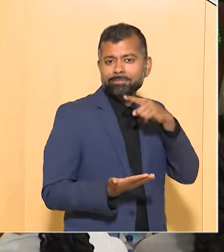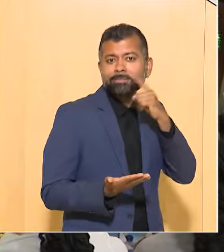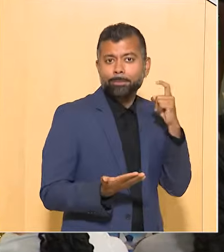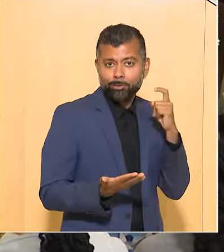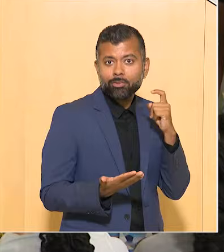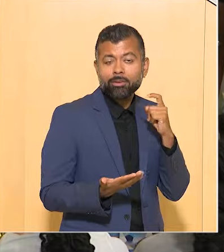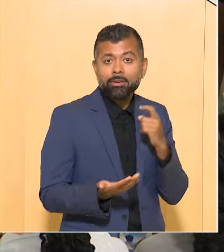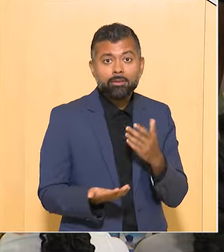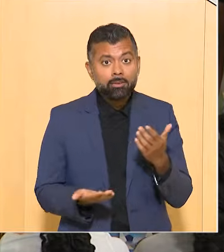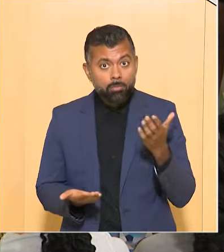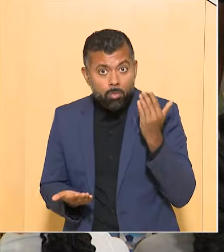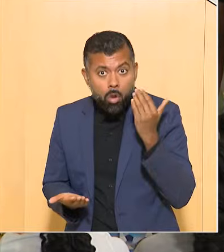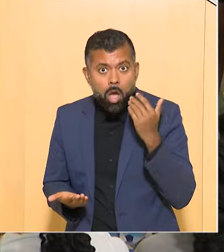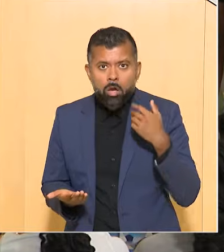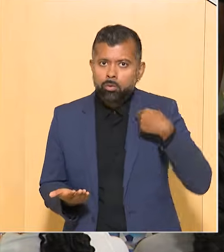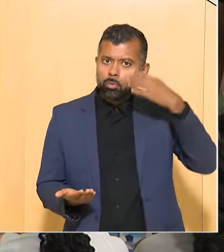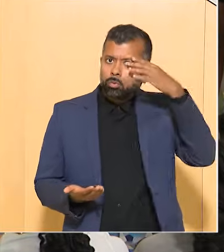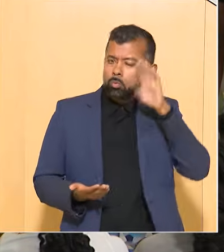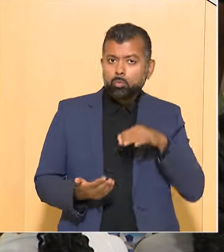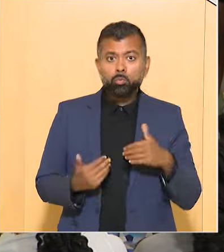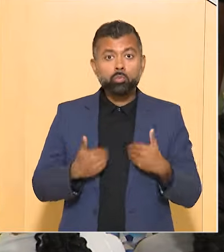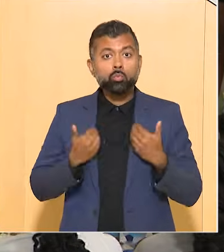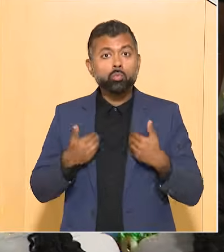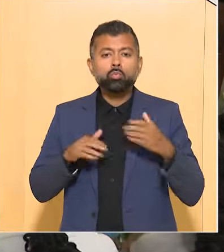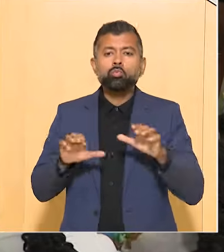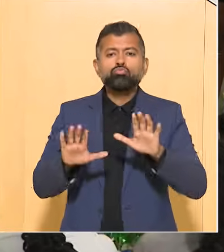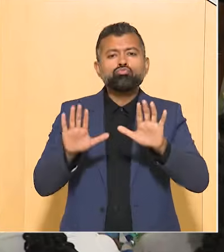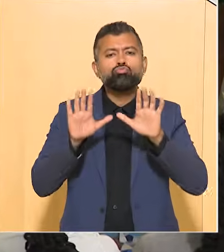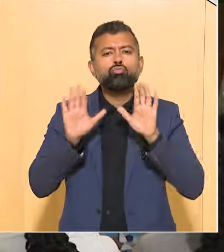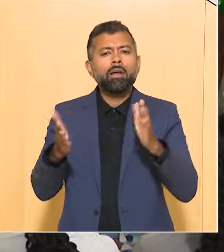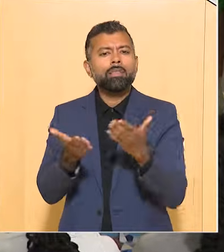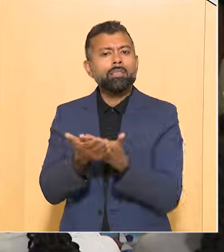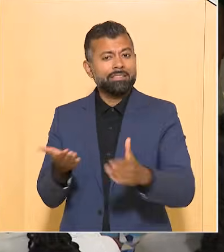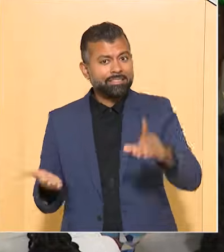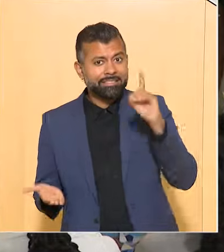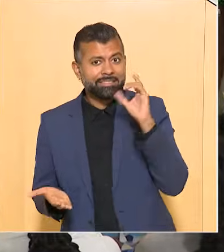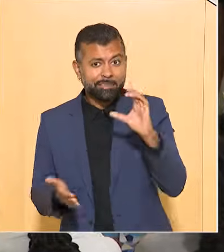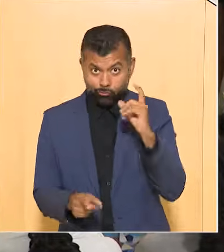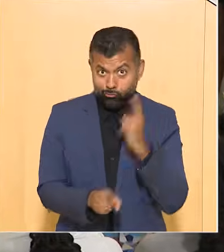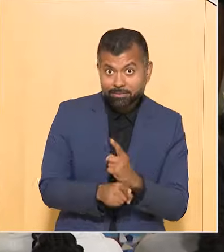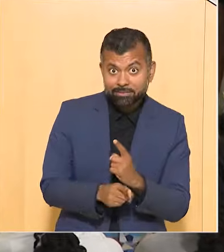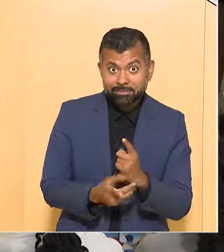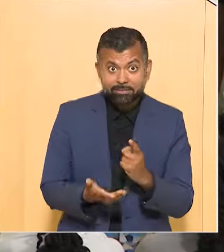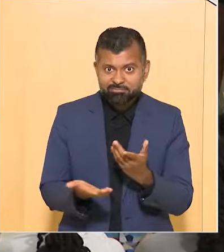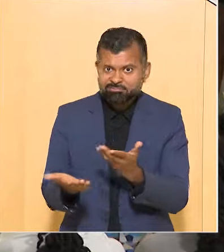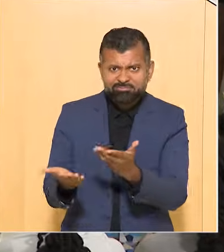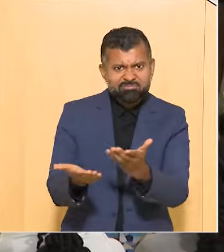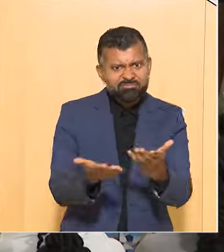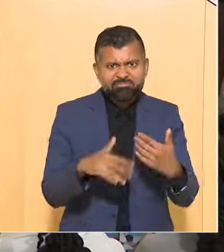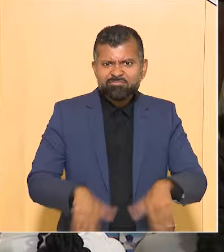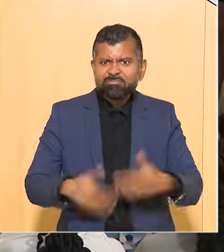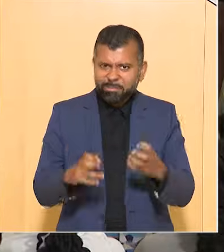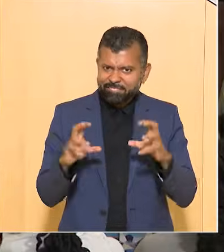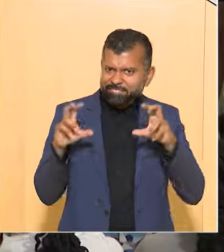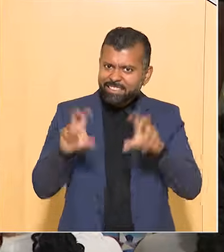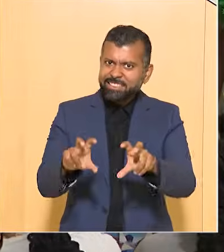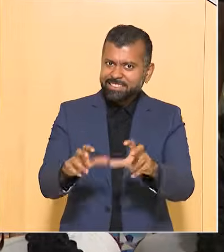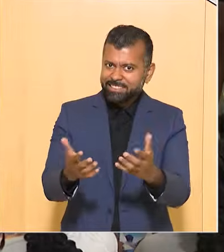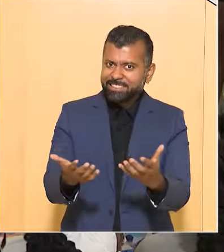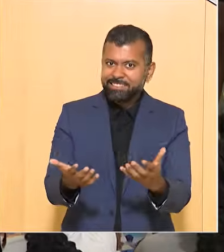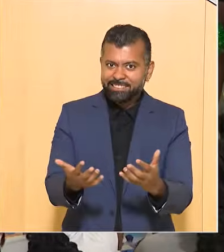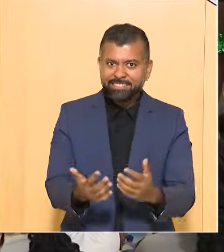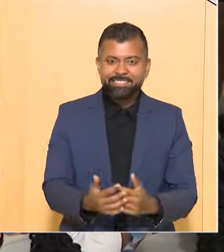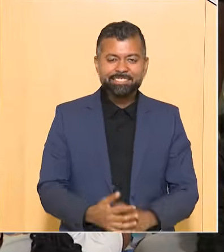the job done in Washington, D.C., right? And too seldom does the